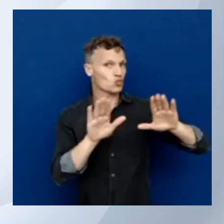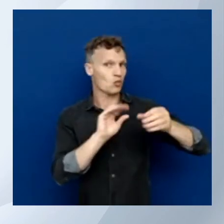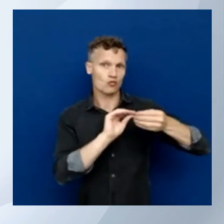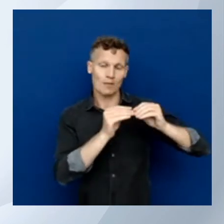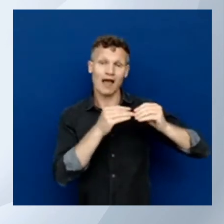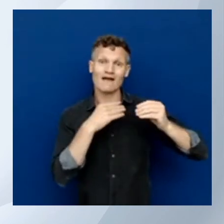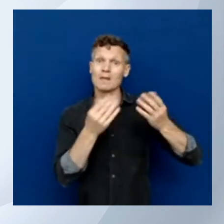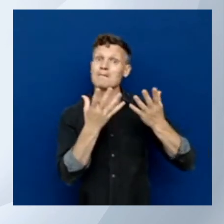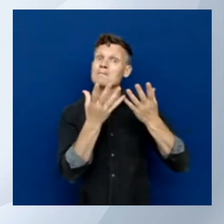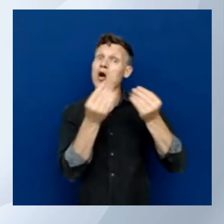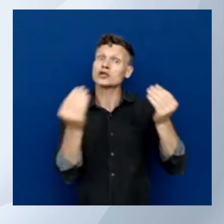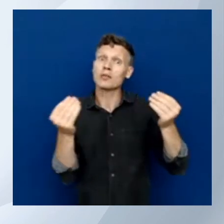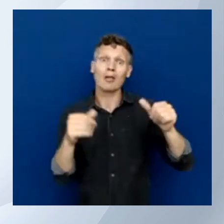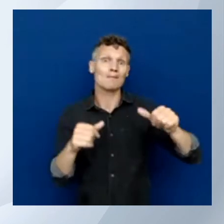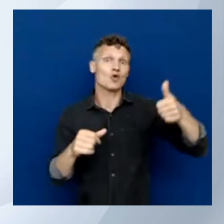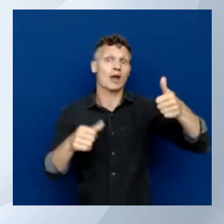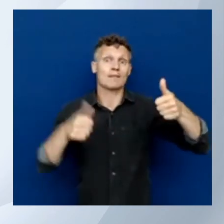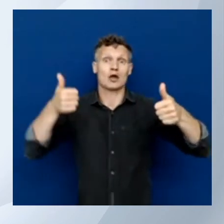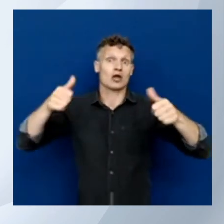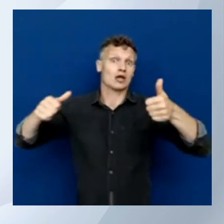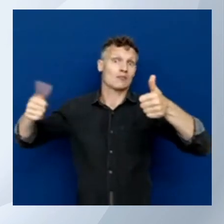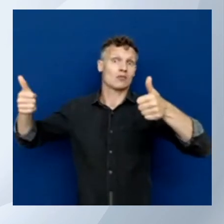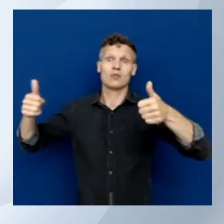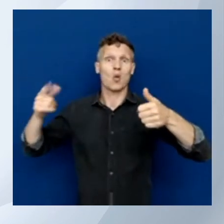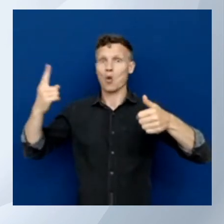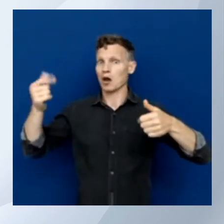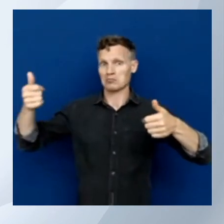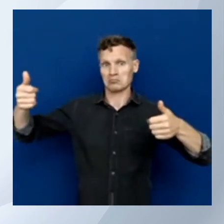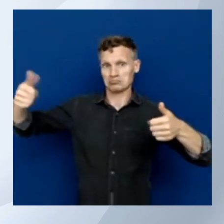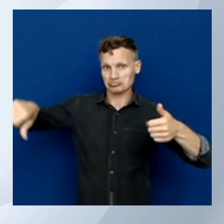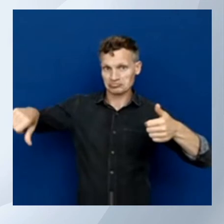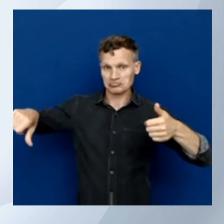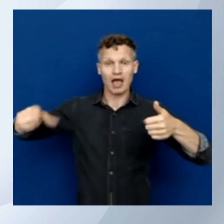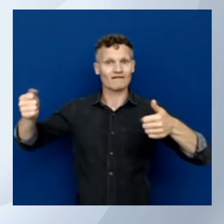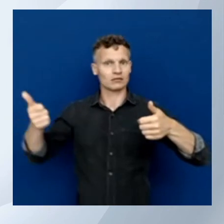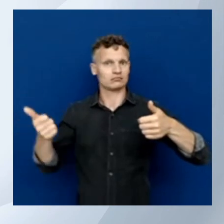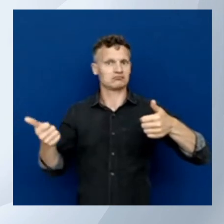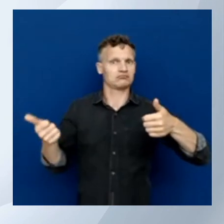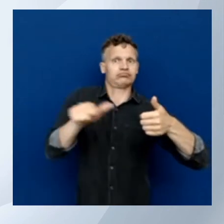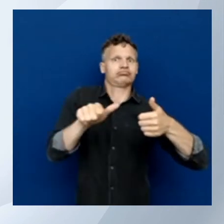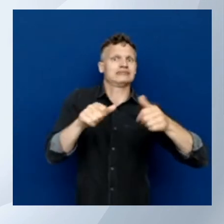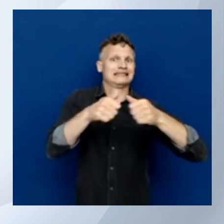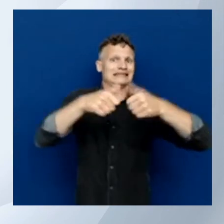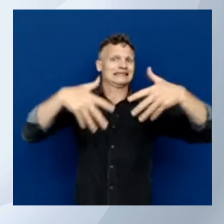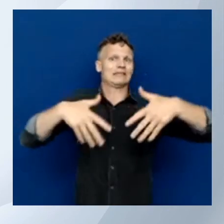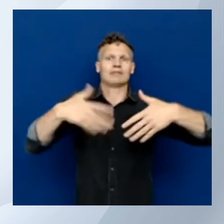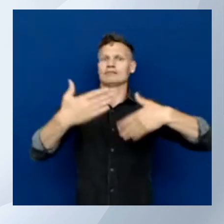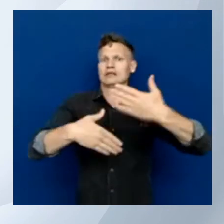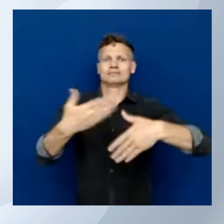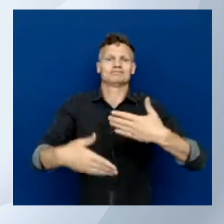not a problem, because one primary can go down and your whole system can keep running smoothly.